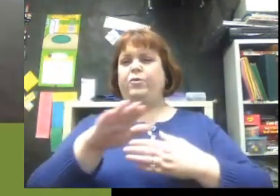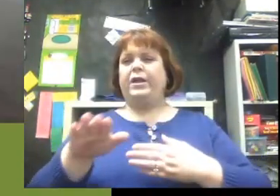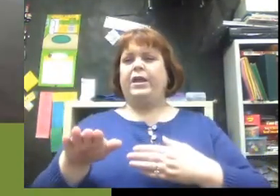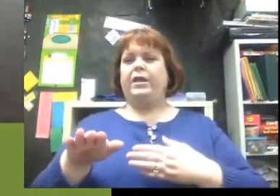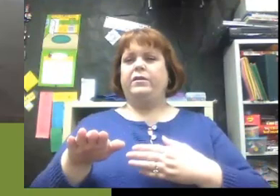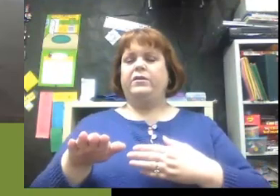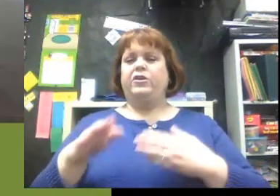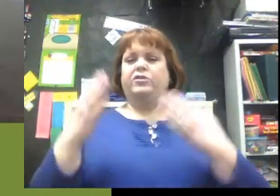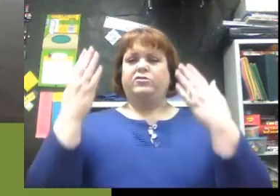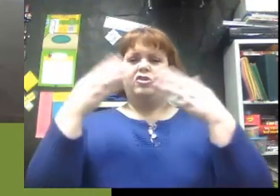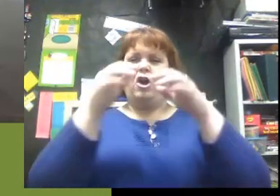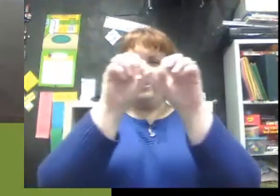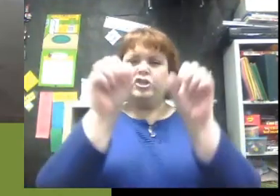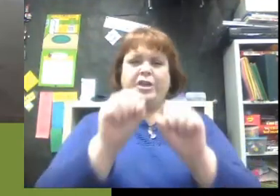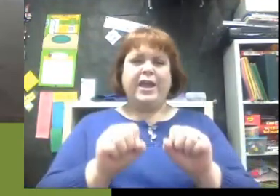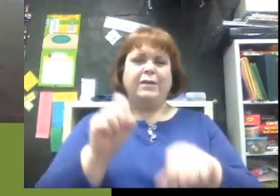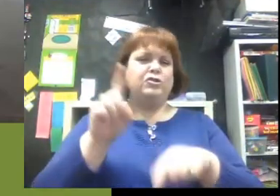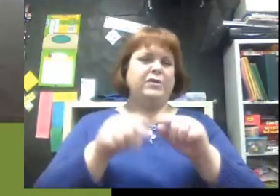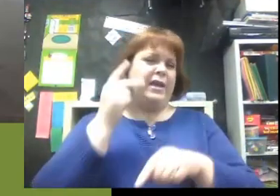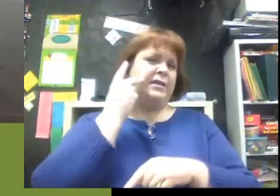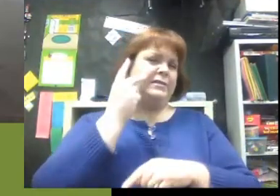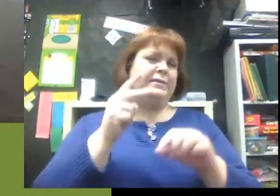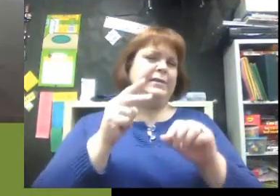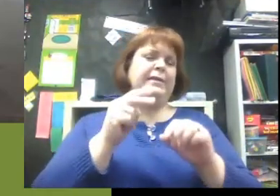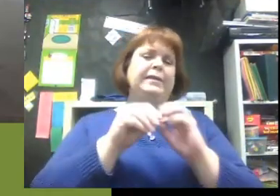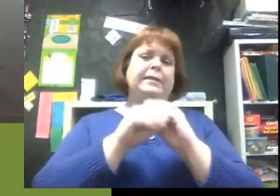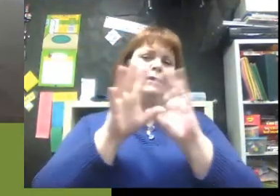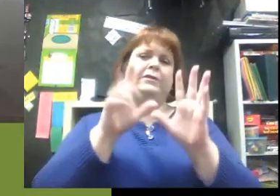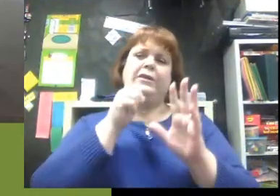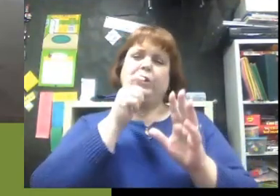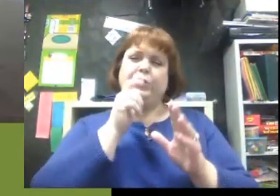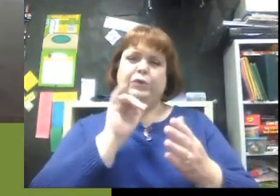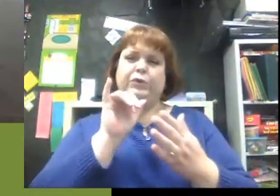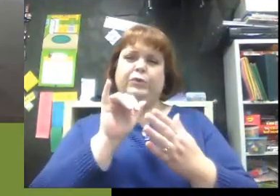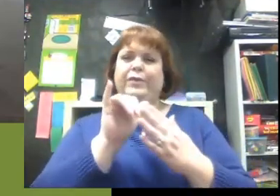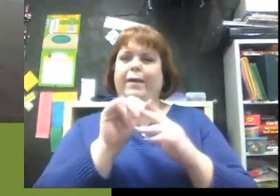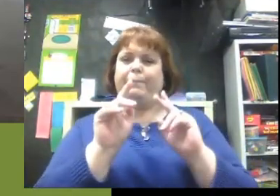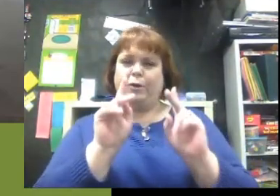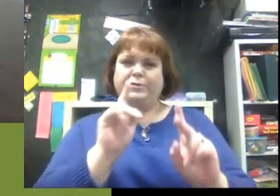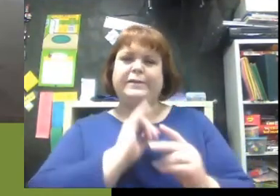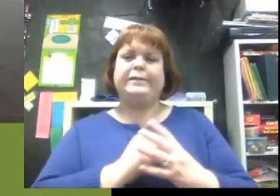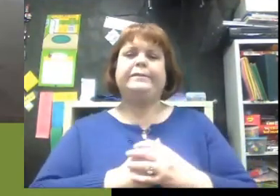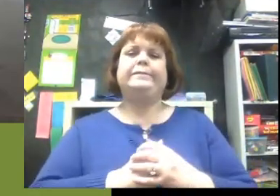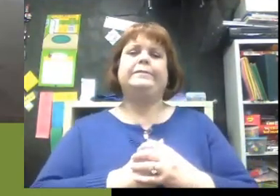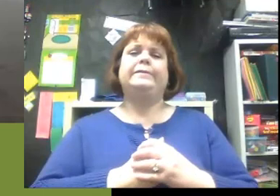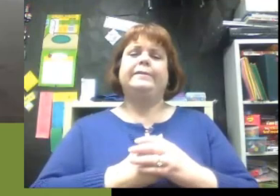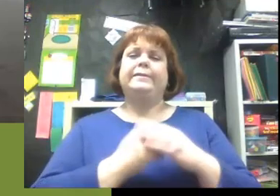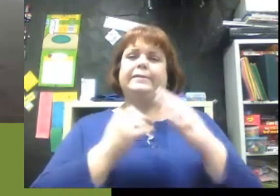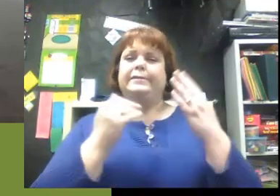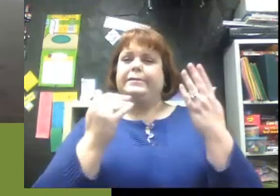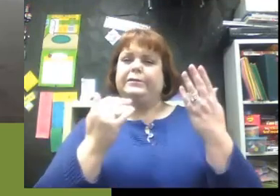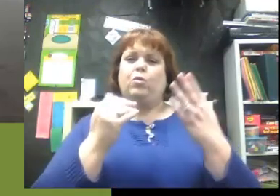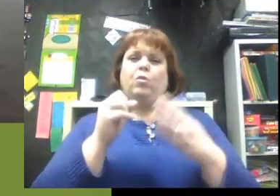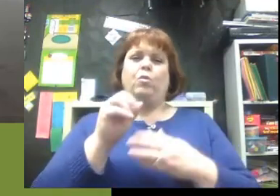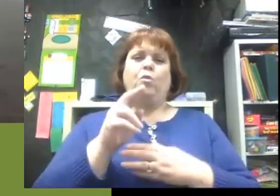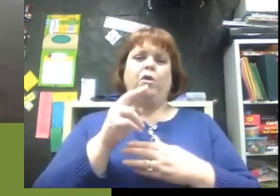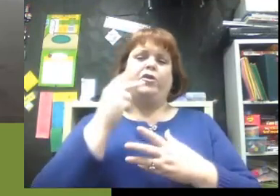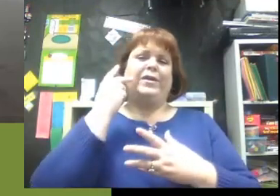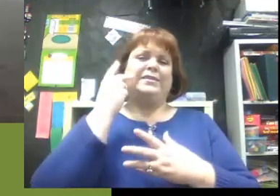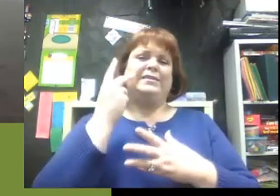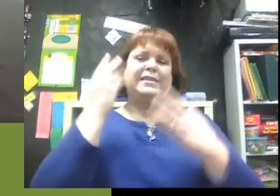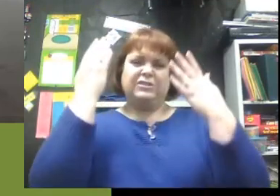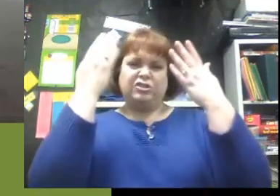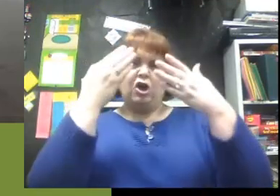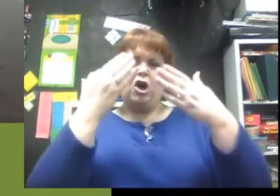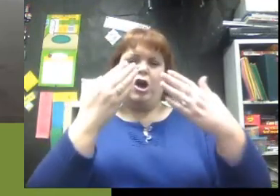Shadowy. Dark shapes, you can't see clearly who that person is, or you can see